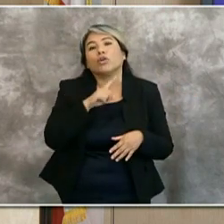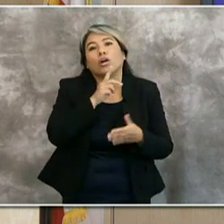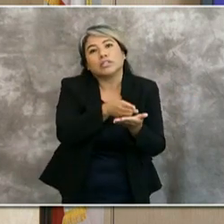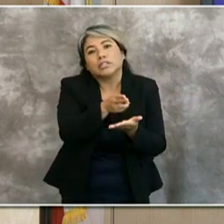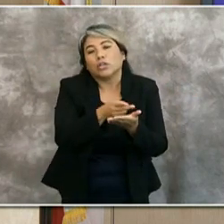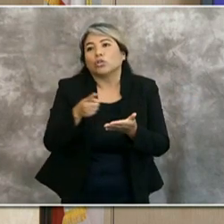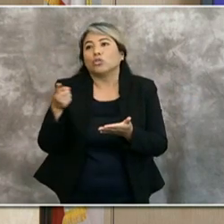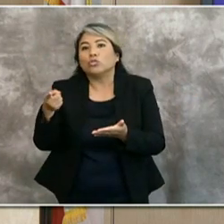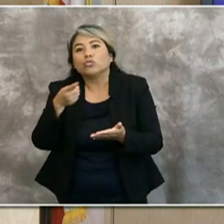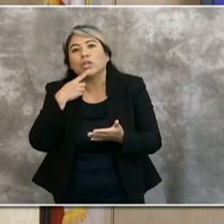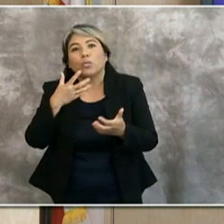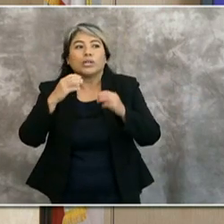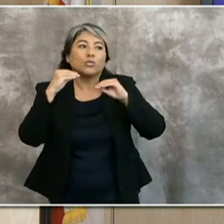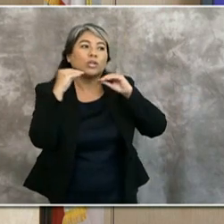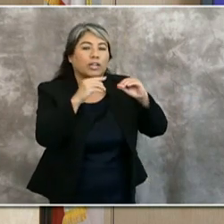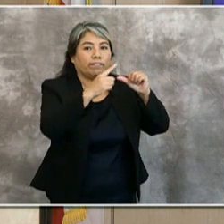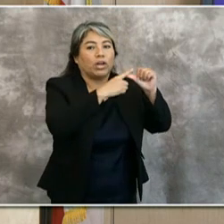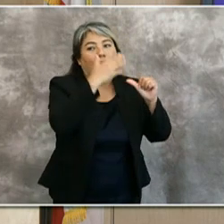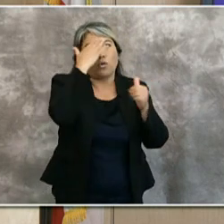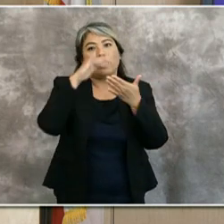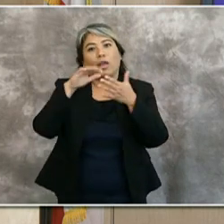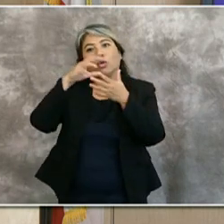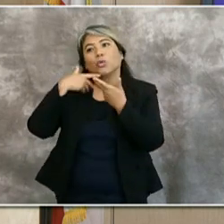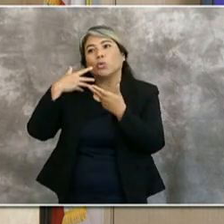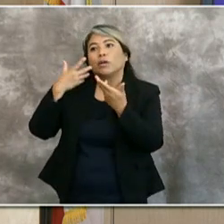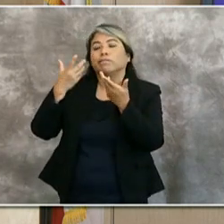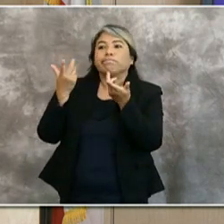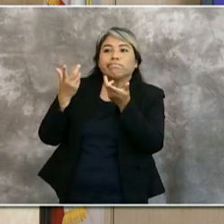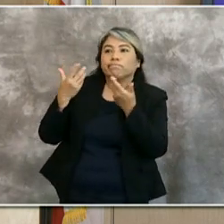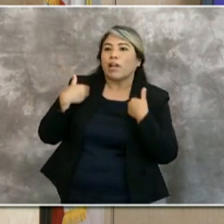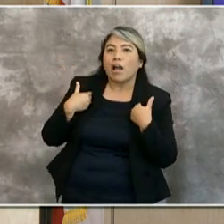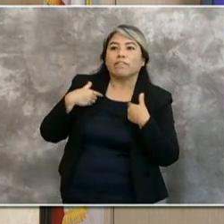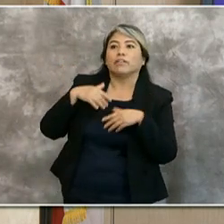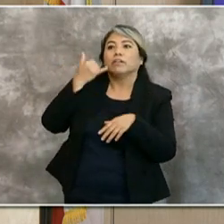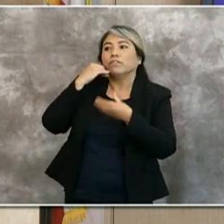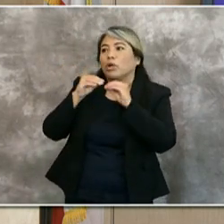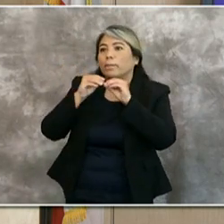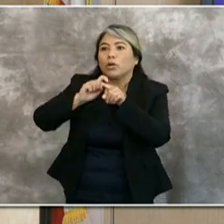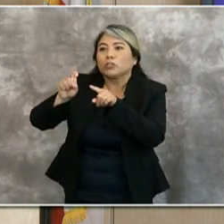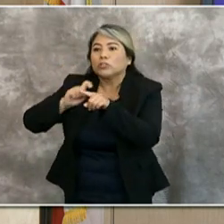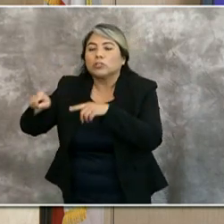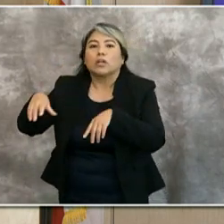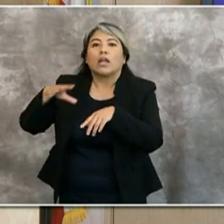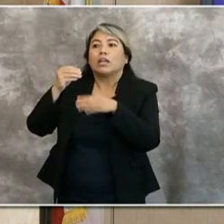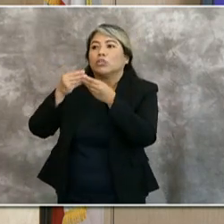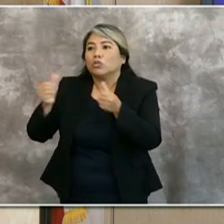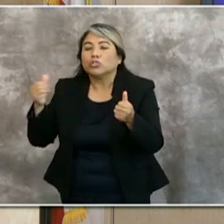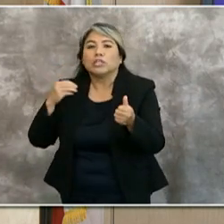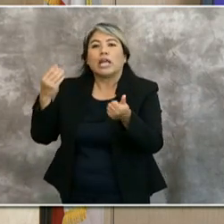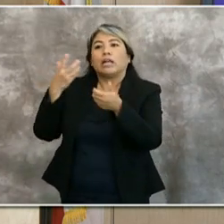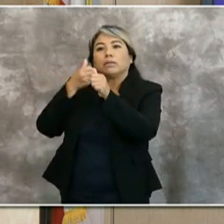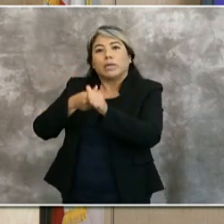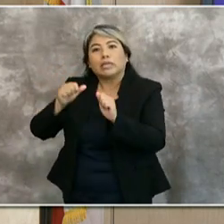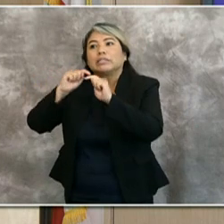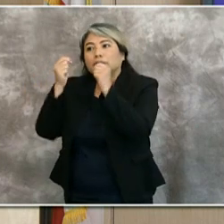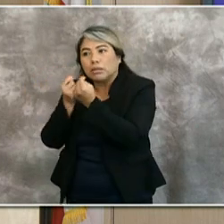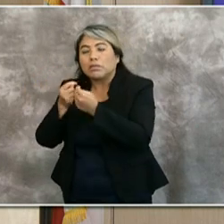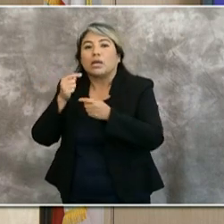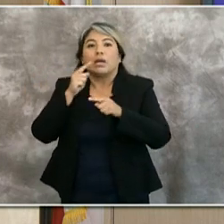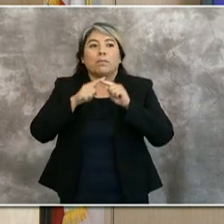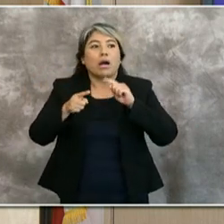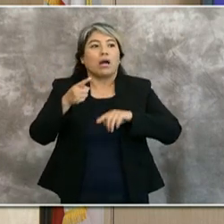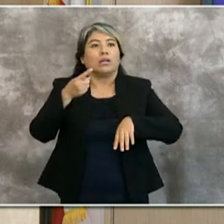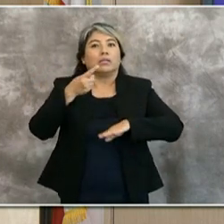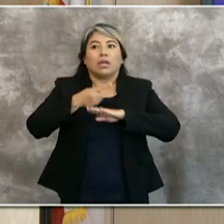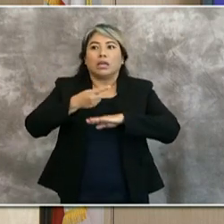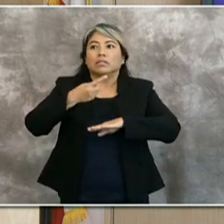to educate first. I know you're working on compliance teams, hotlines, solutions that are days, however, days if not